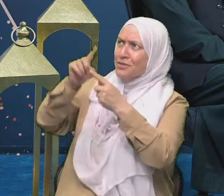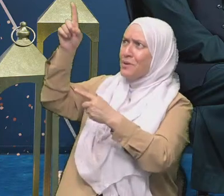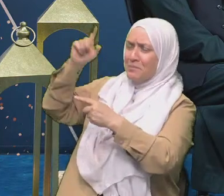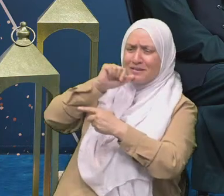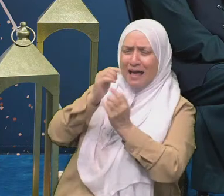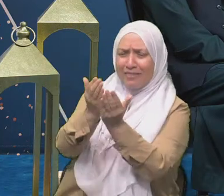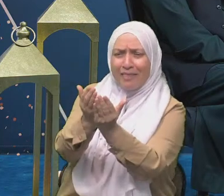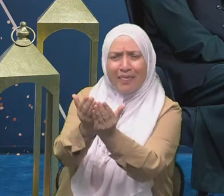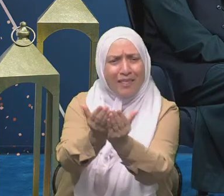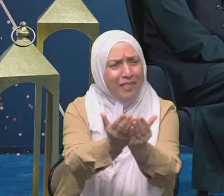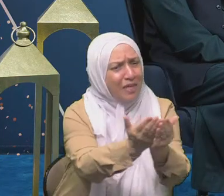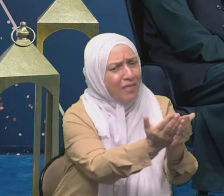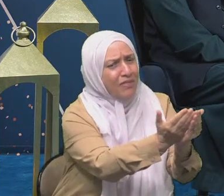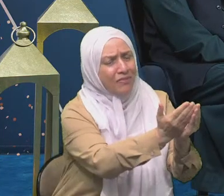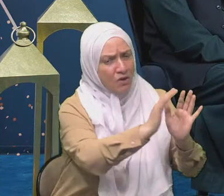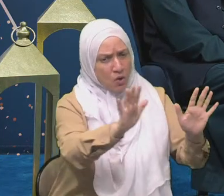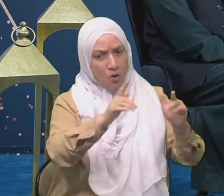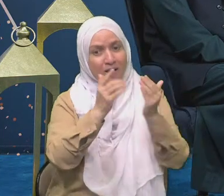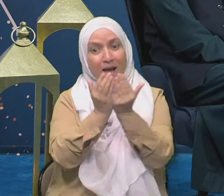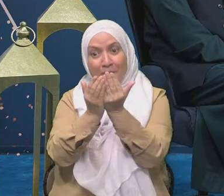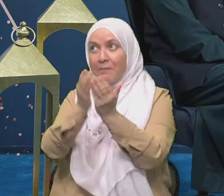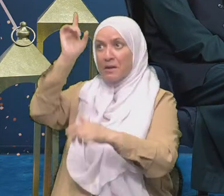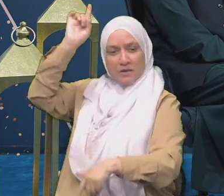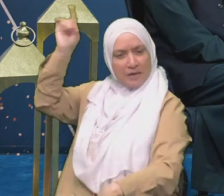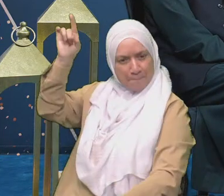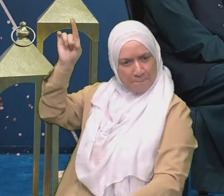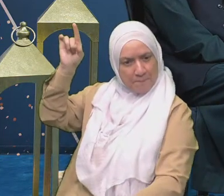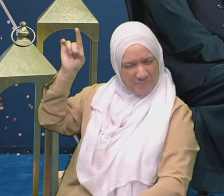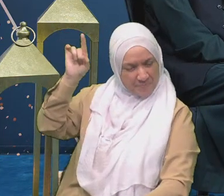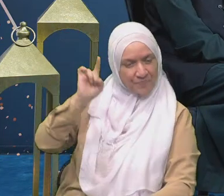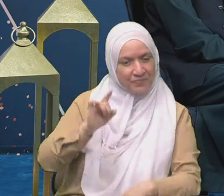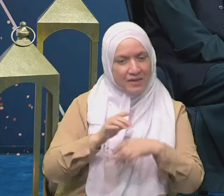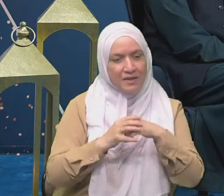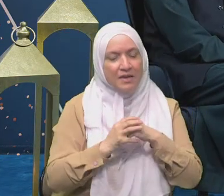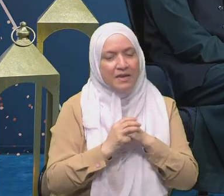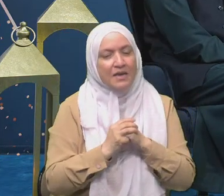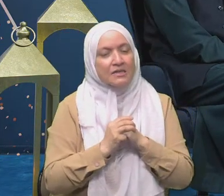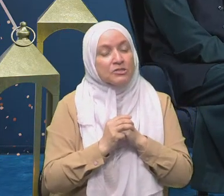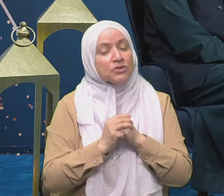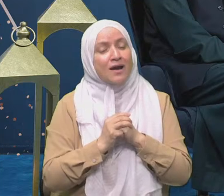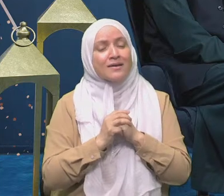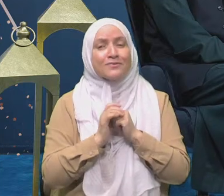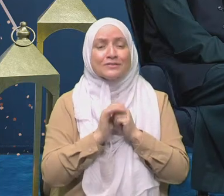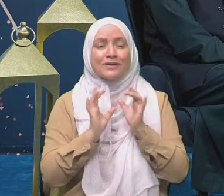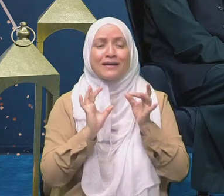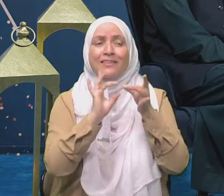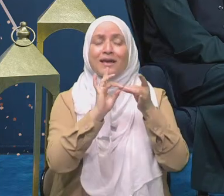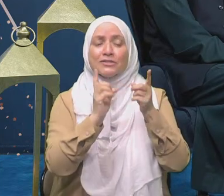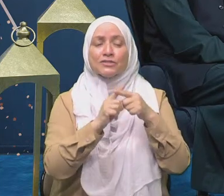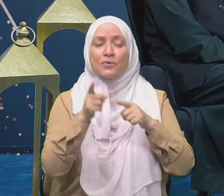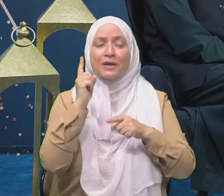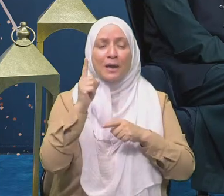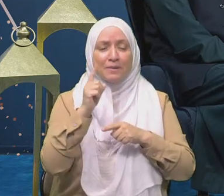you. Yeah. So if Allah does not give me what I want, and this is really what it comes down to, by the way.